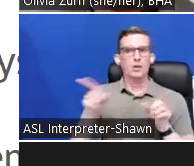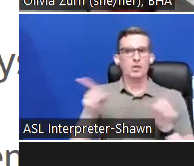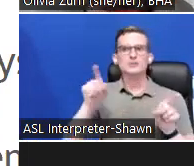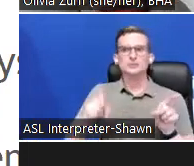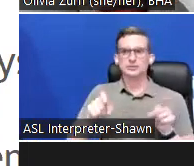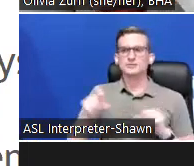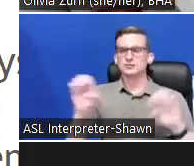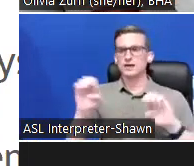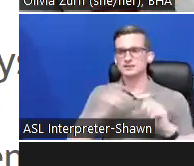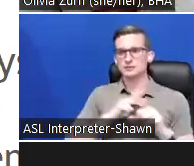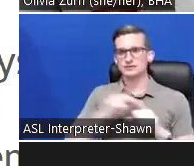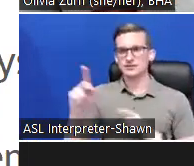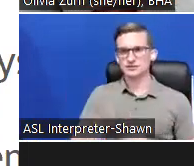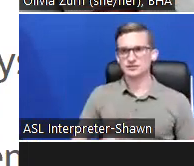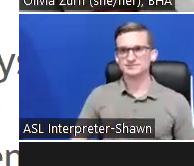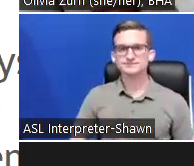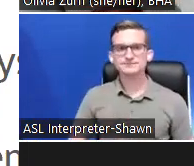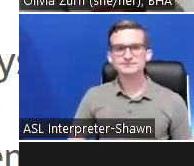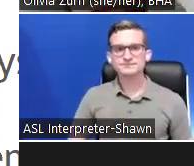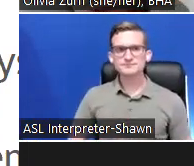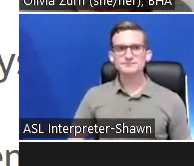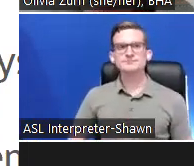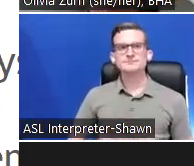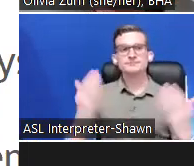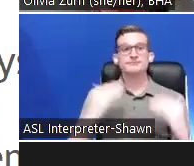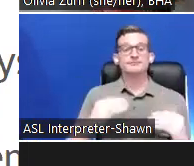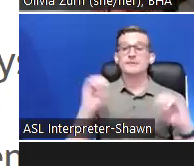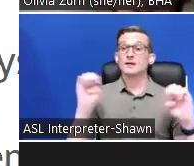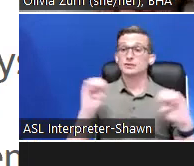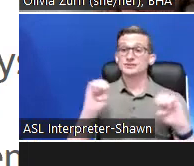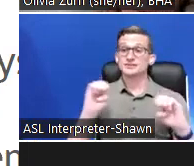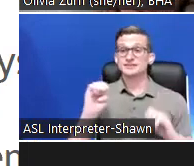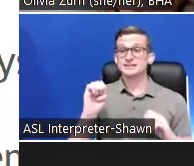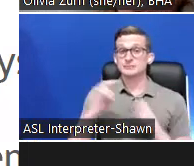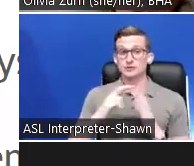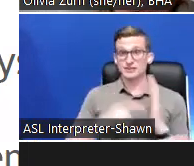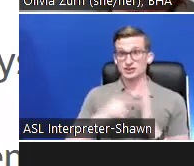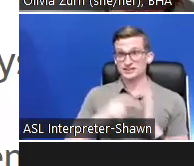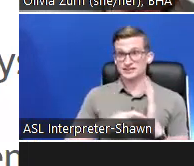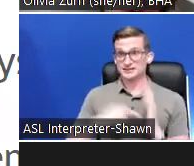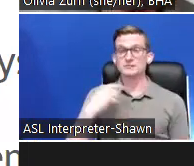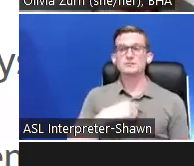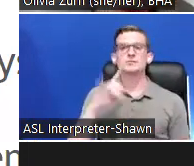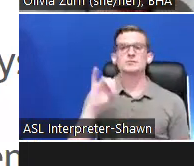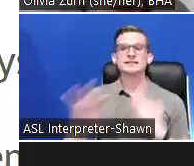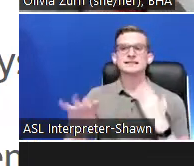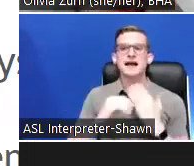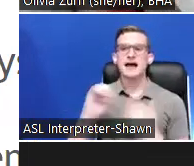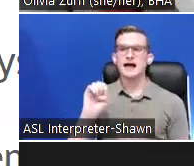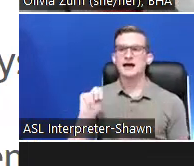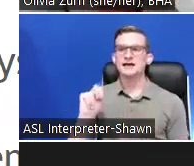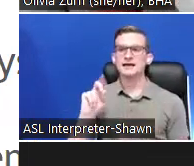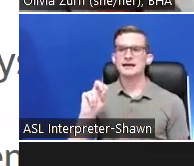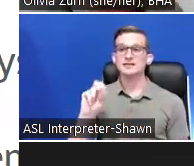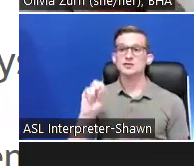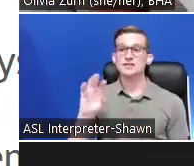Okay, moving into our emergency and crisis provisions. We did add endorsement language for all different